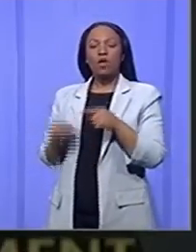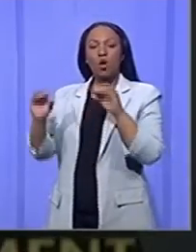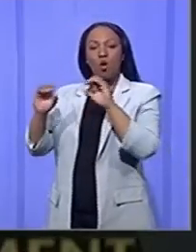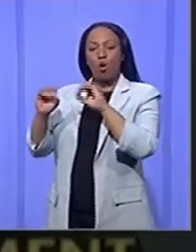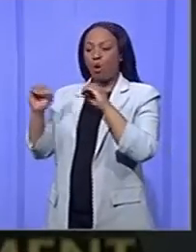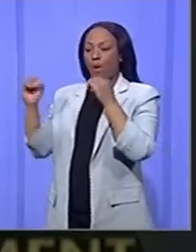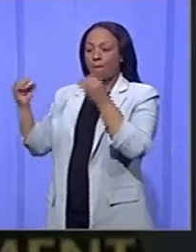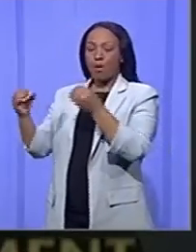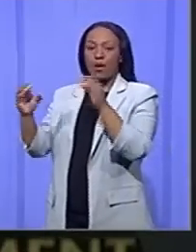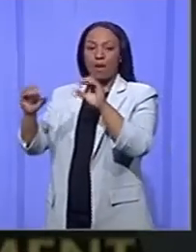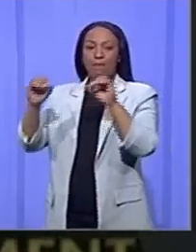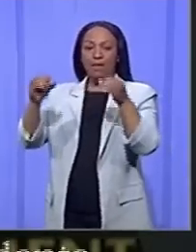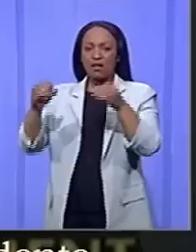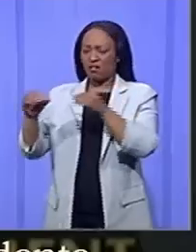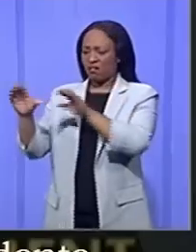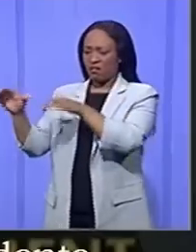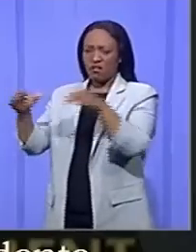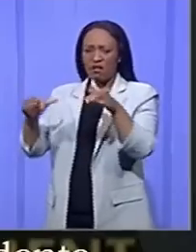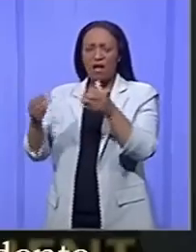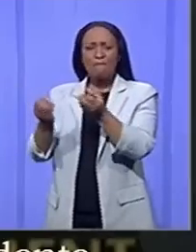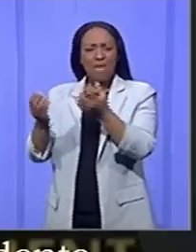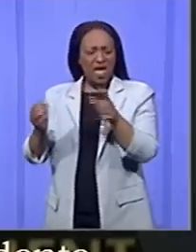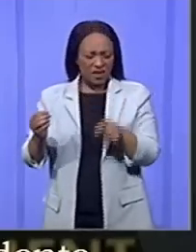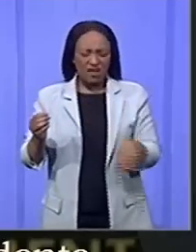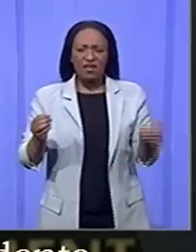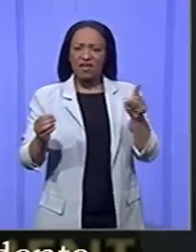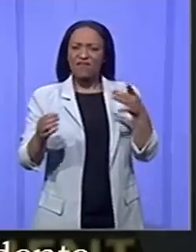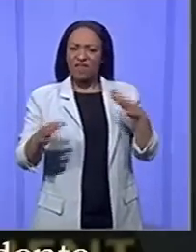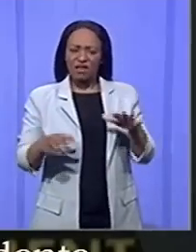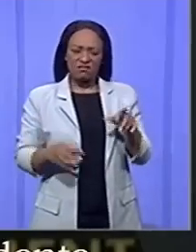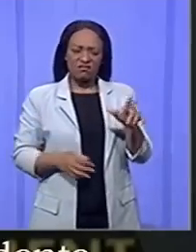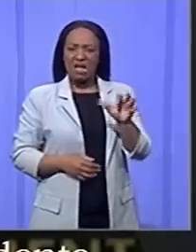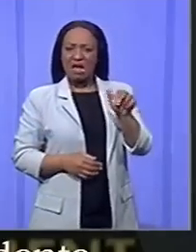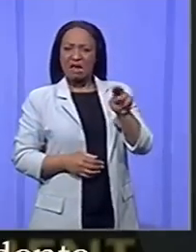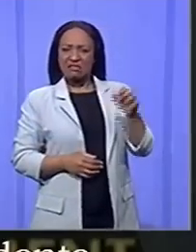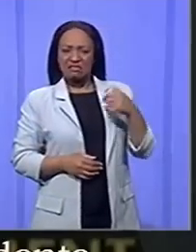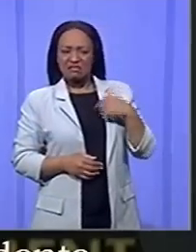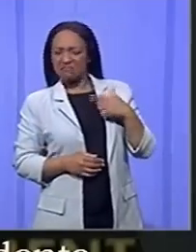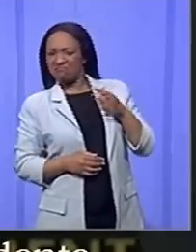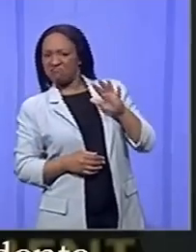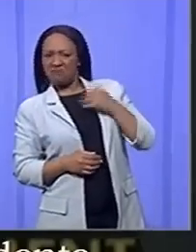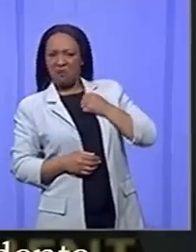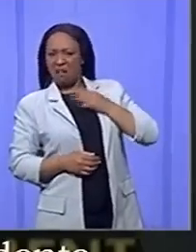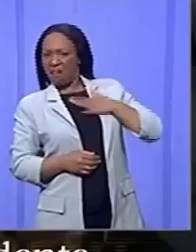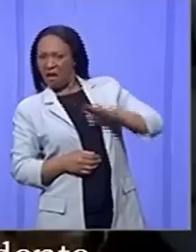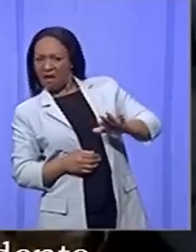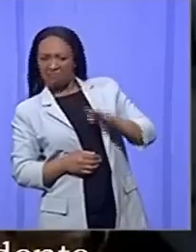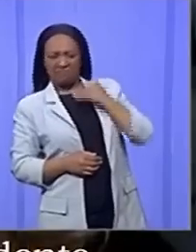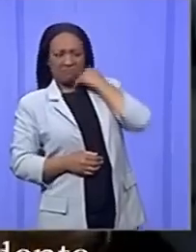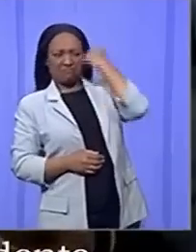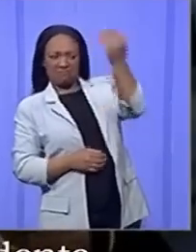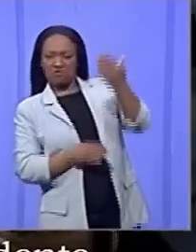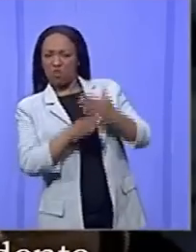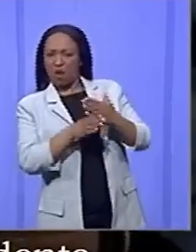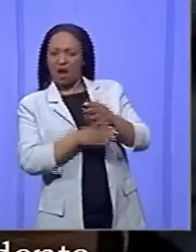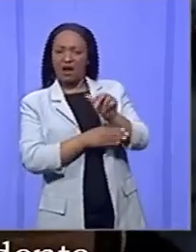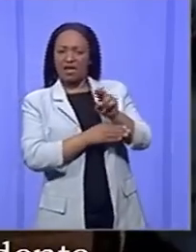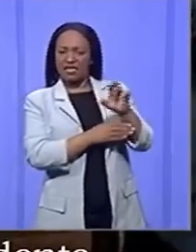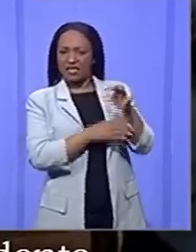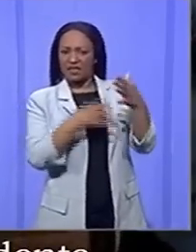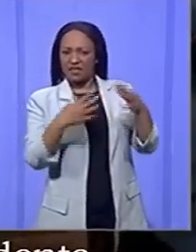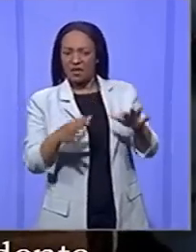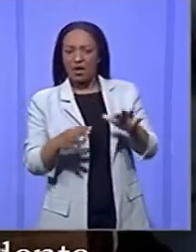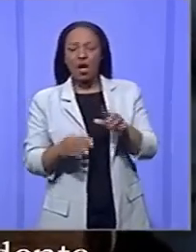openly against the ANC. There were many parties that said they will never work with the ANC. But when